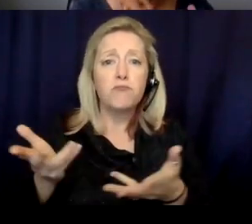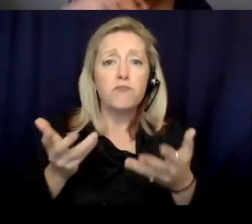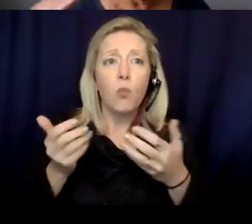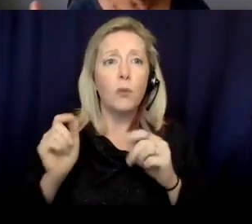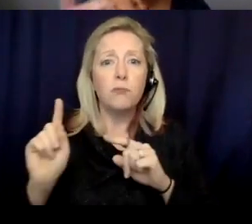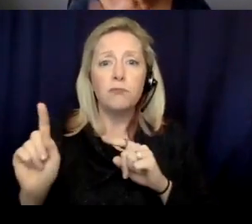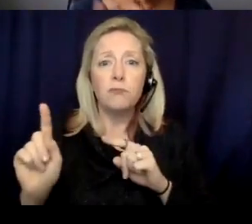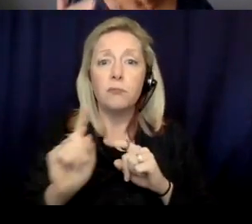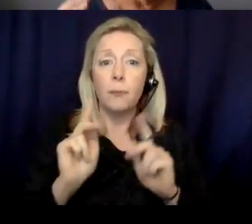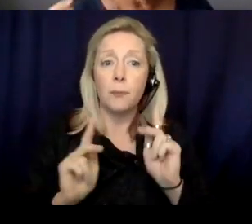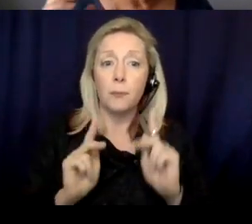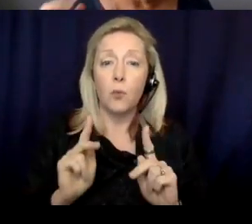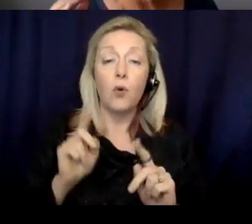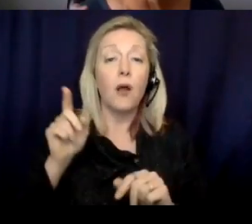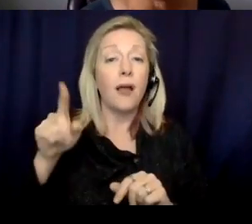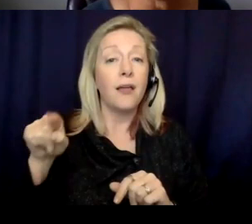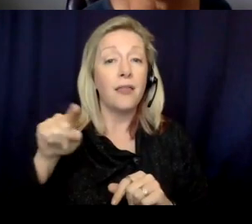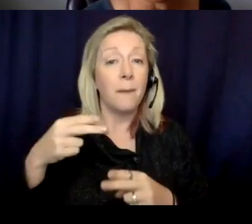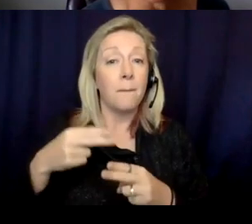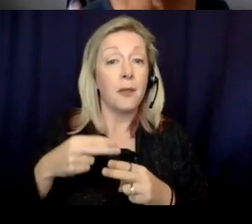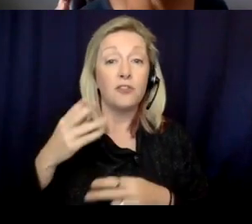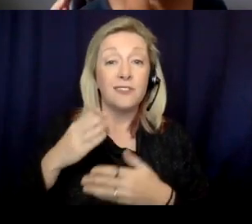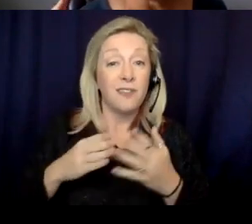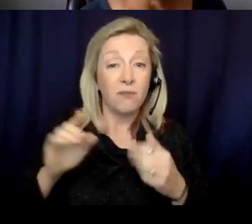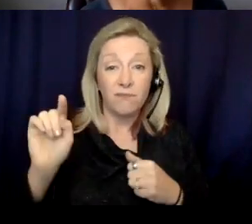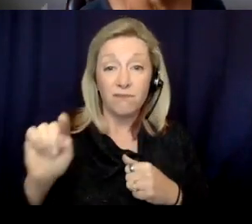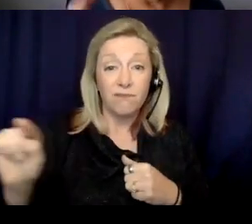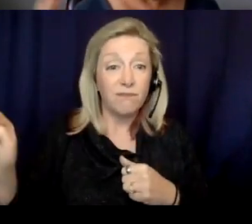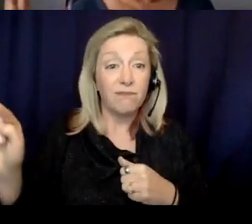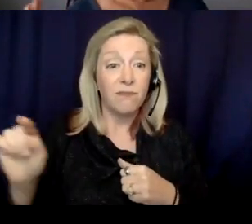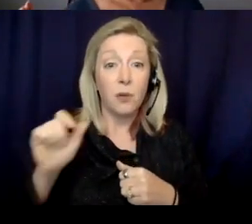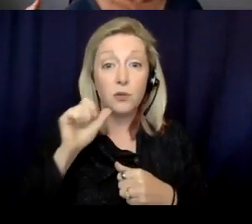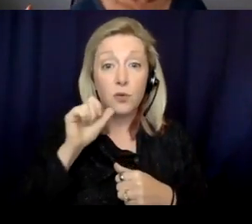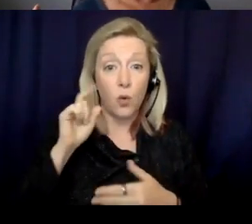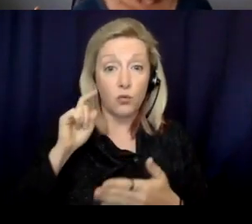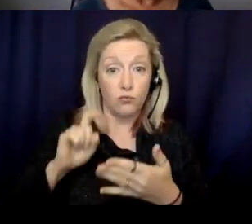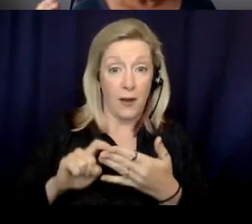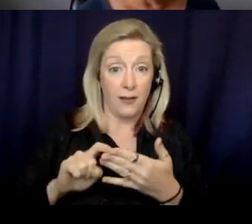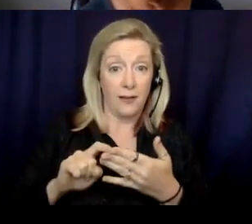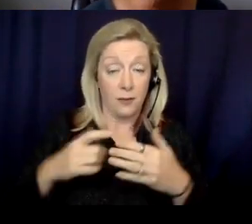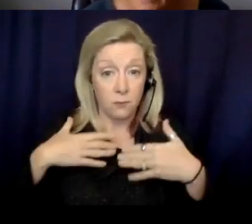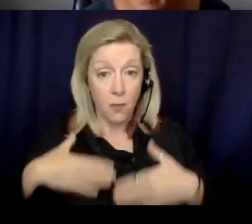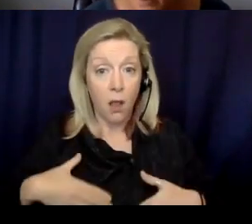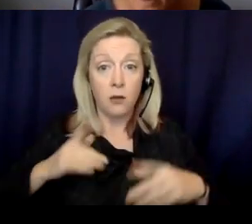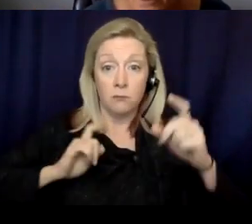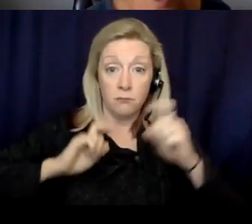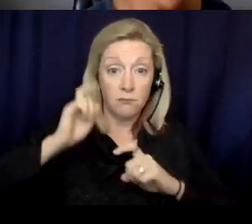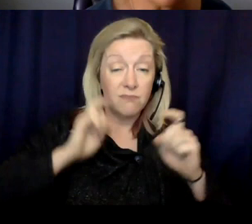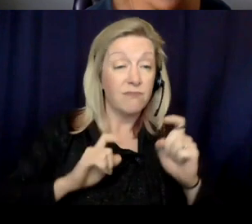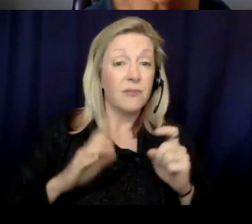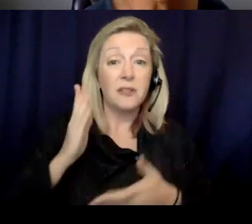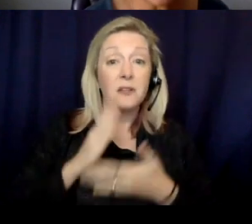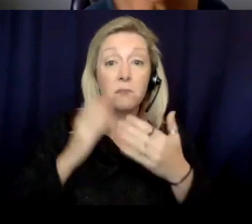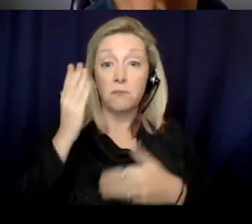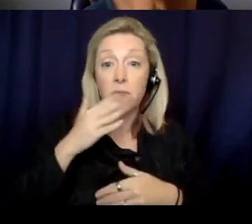about folks that don't even recognize any of that as communication. And it's real important for all